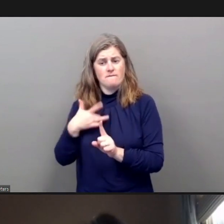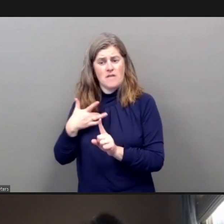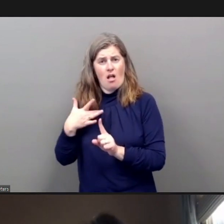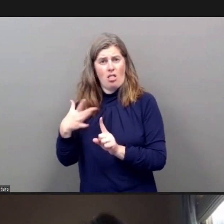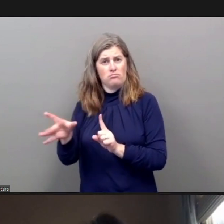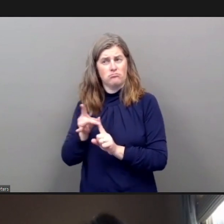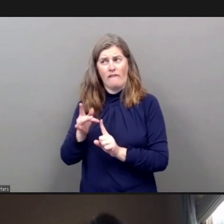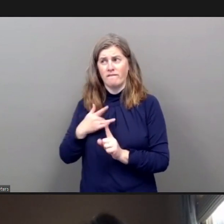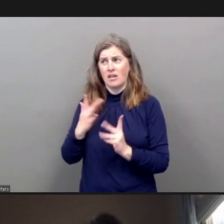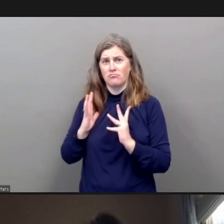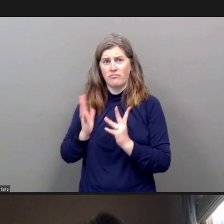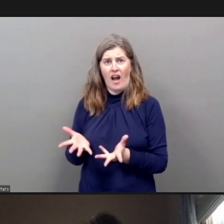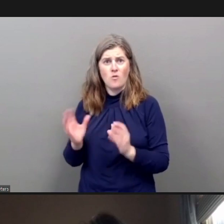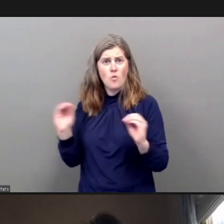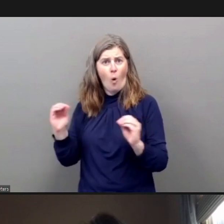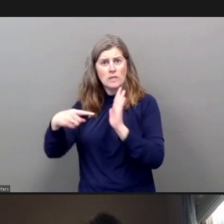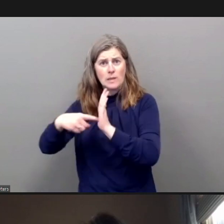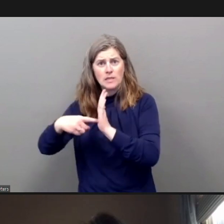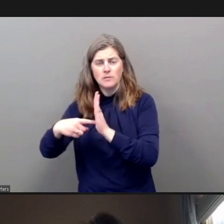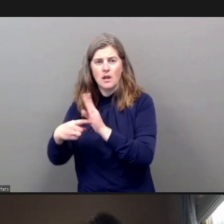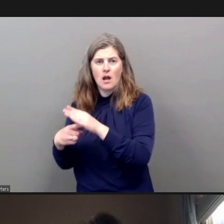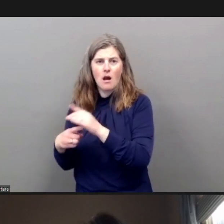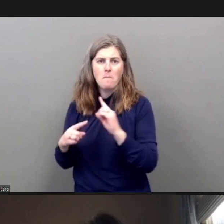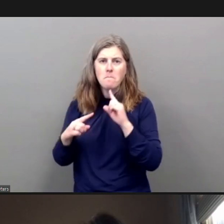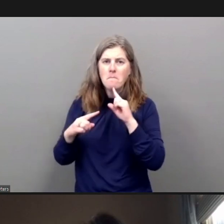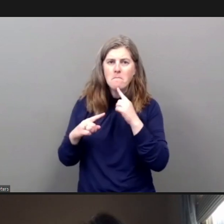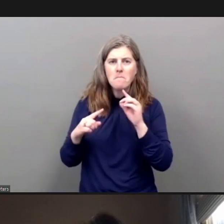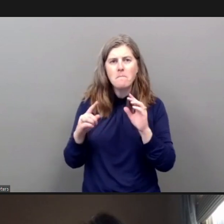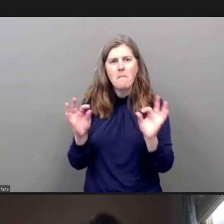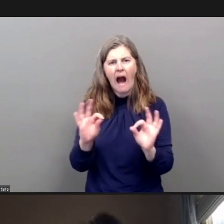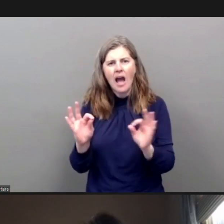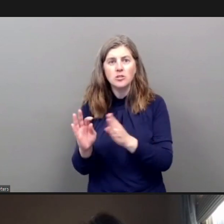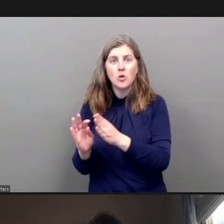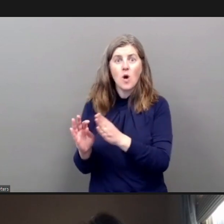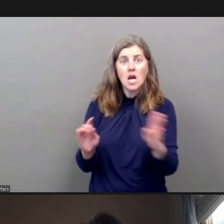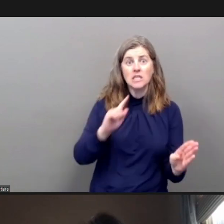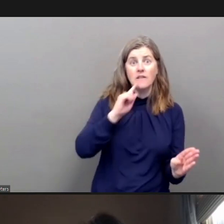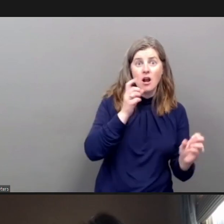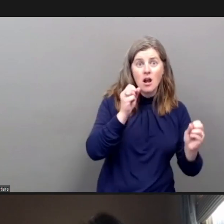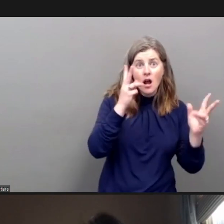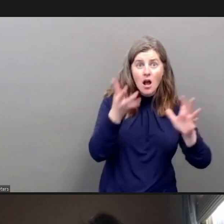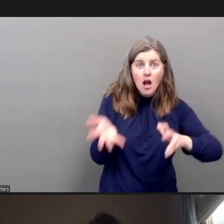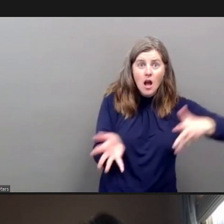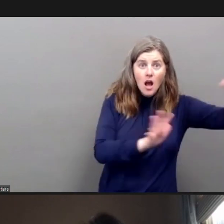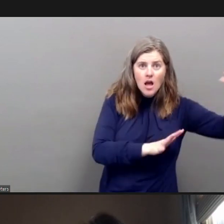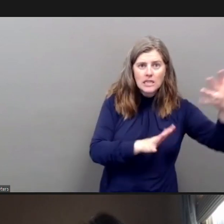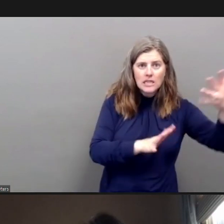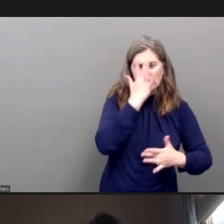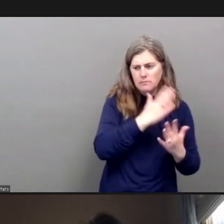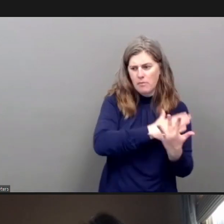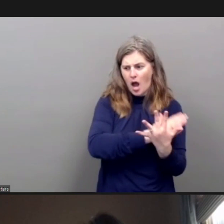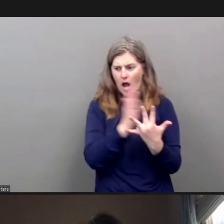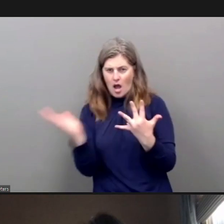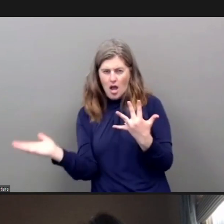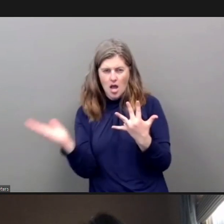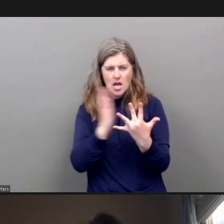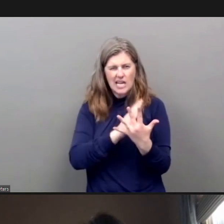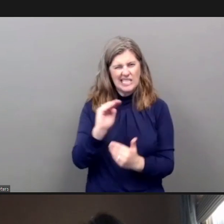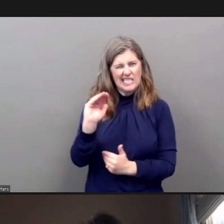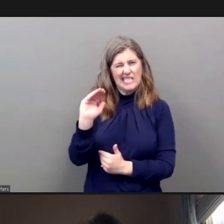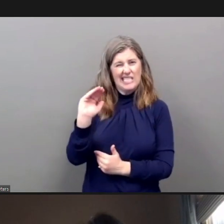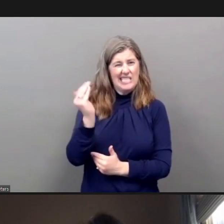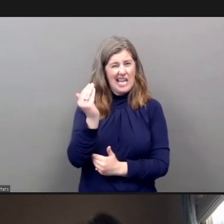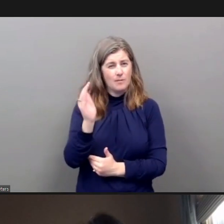mild, all the way to very severe disease. And so it appears that